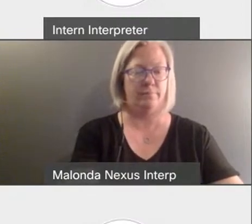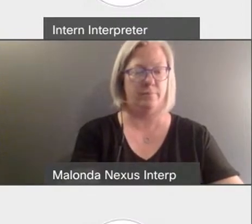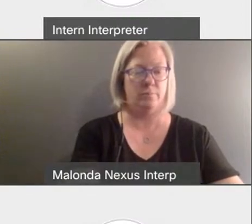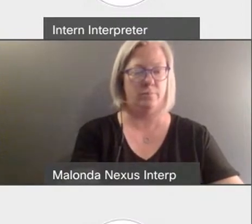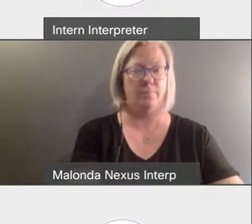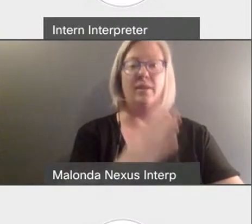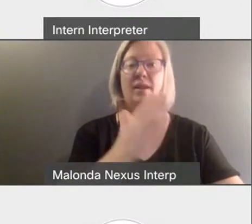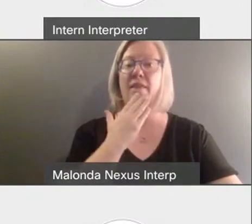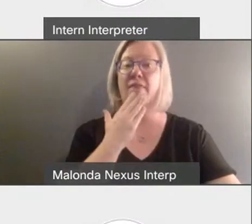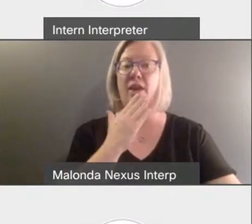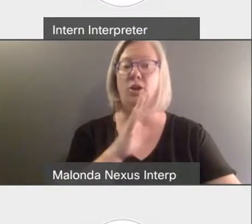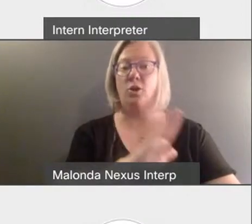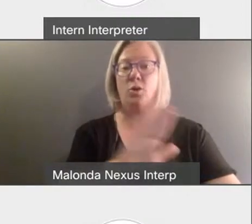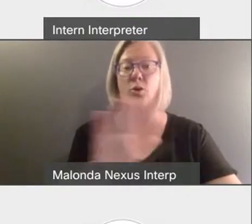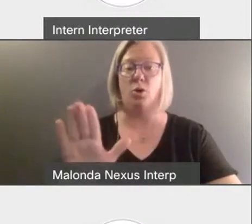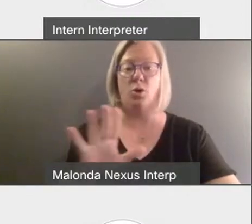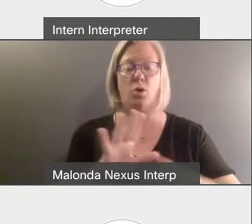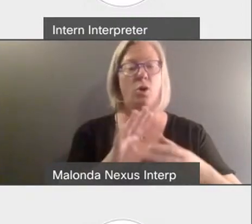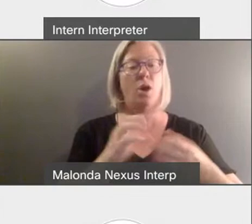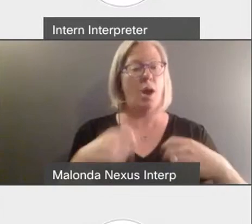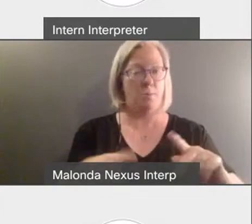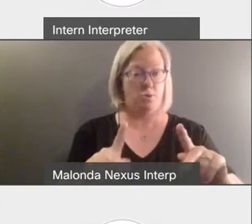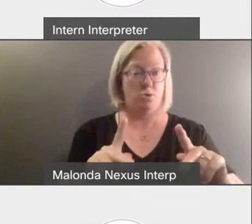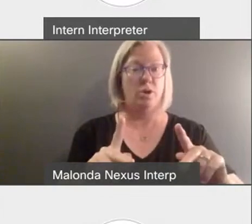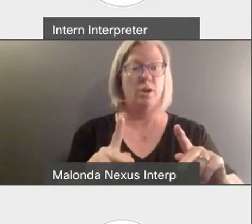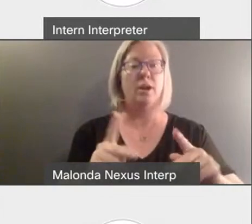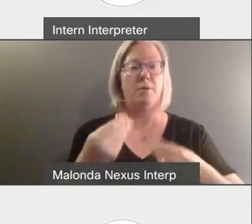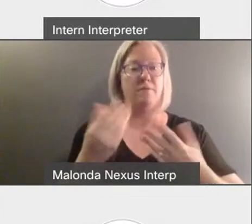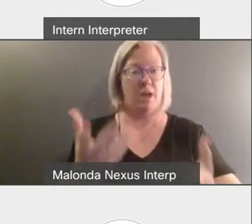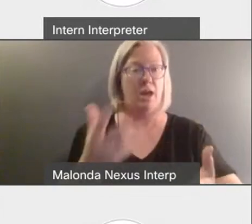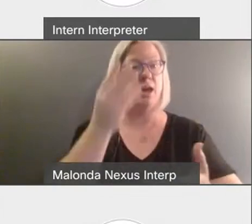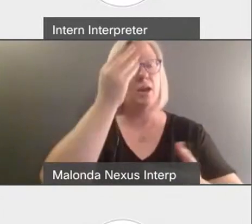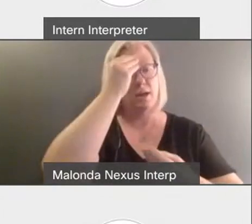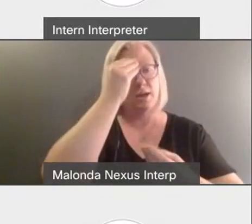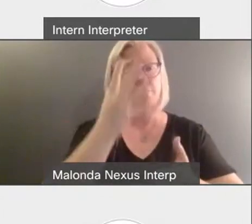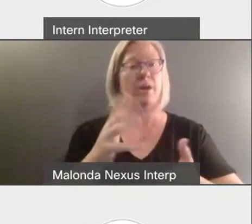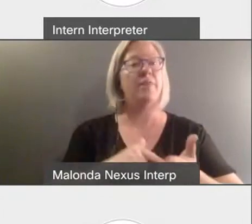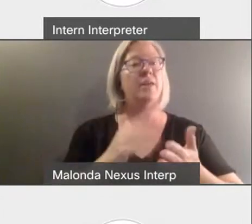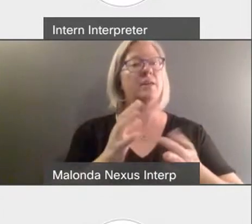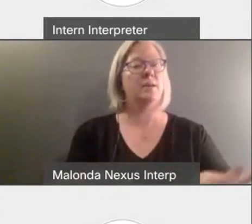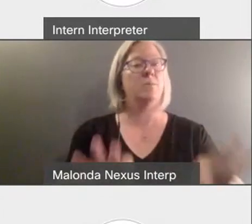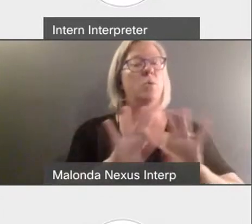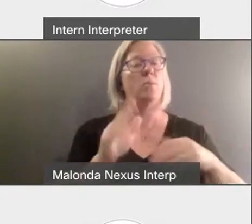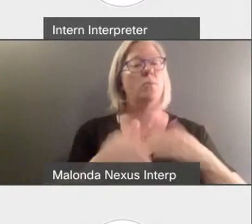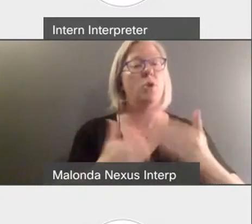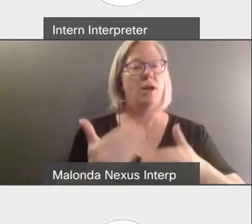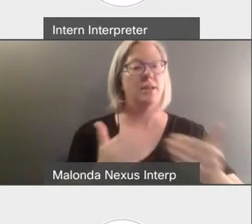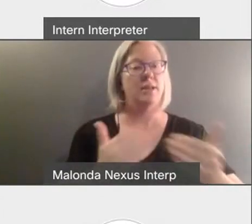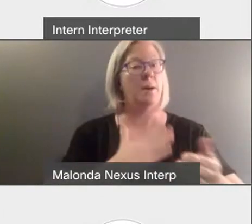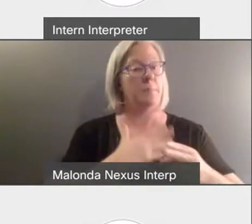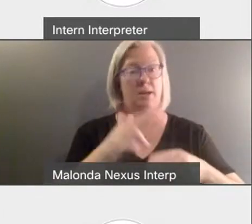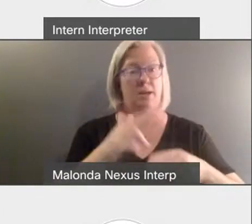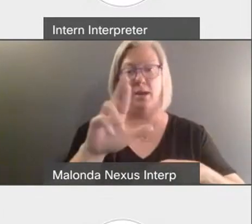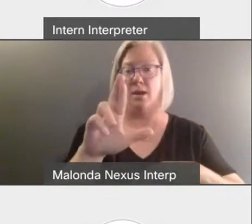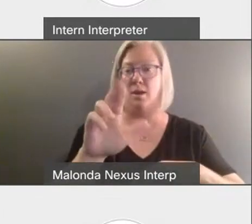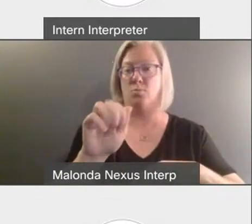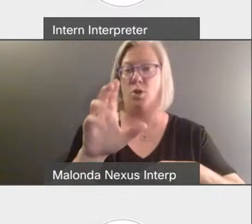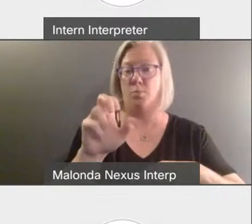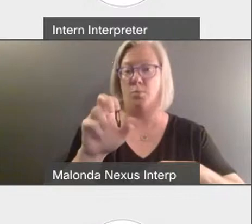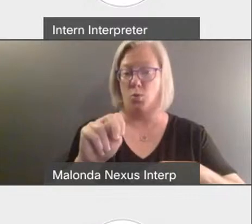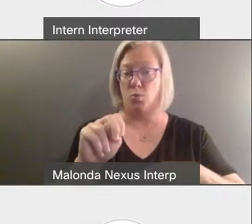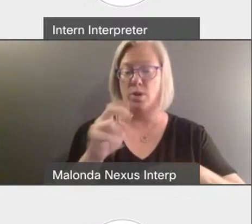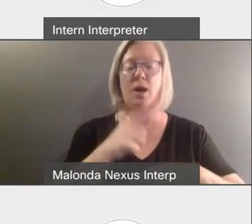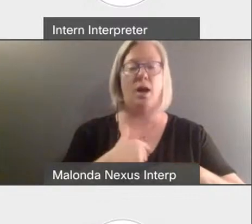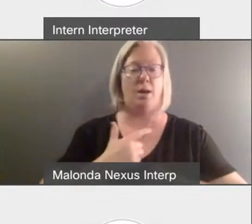Thank you to all for giving us the opportunity to provide input into this very important process. My name is Ramon Murguia. I'm a lifelong